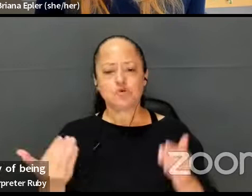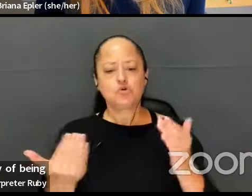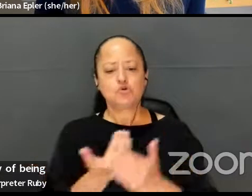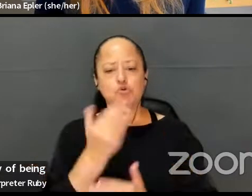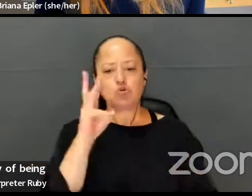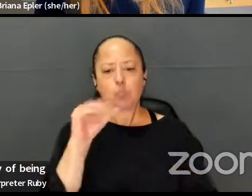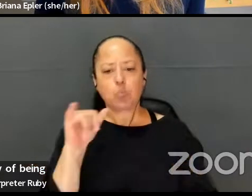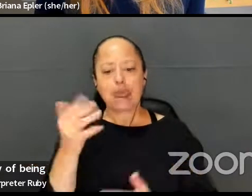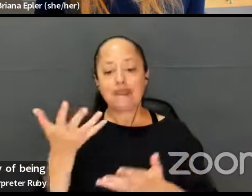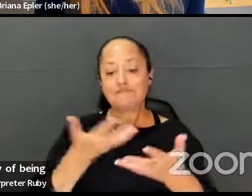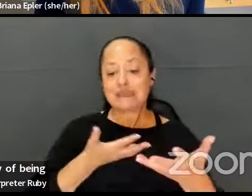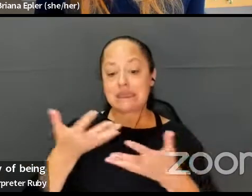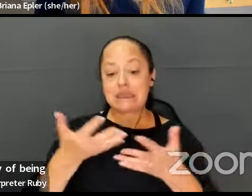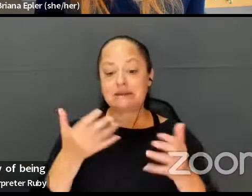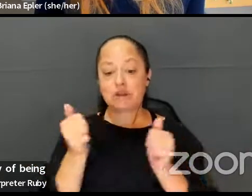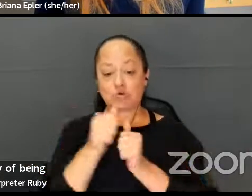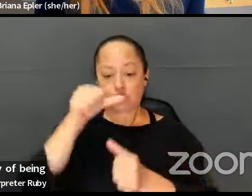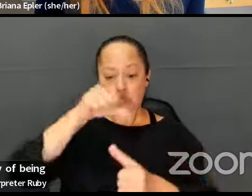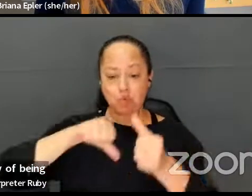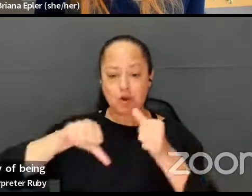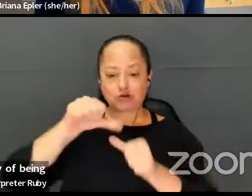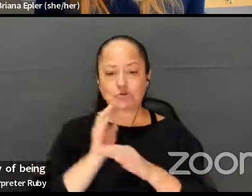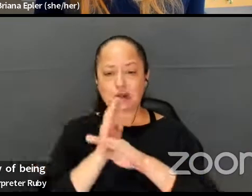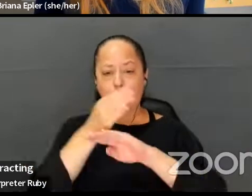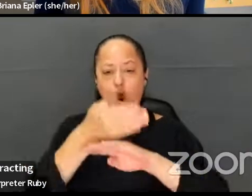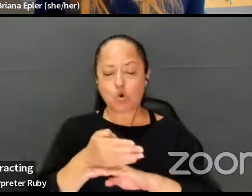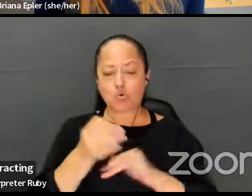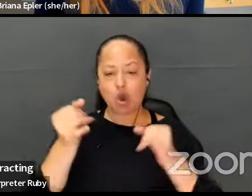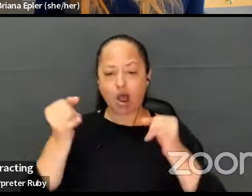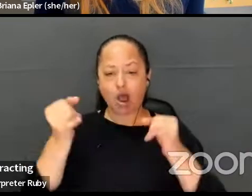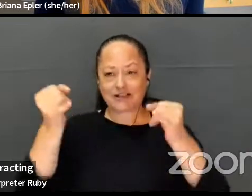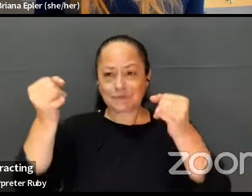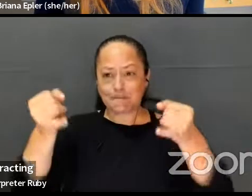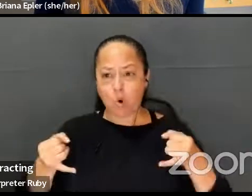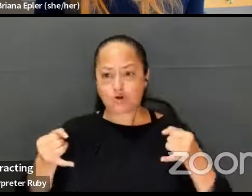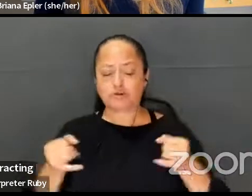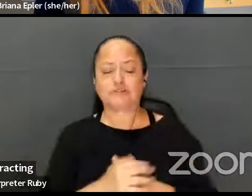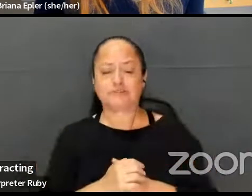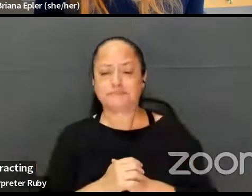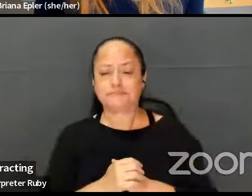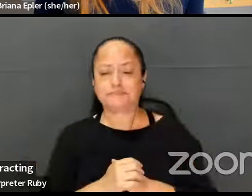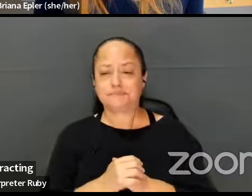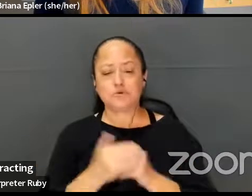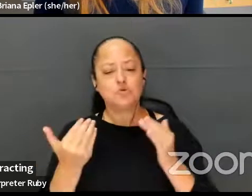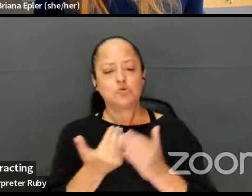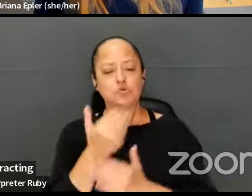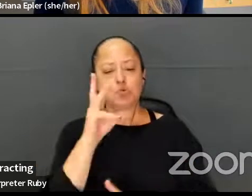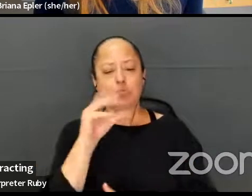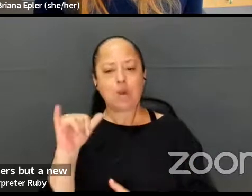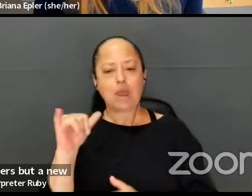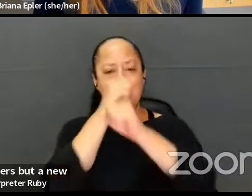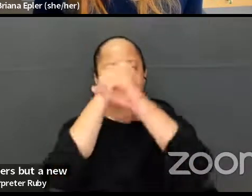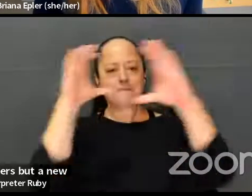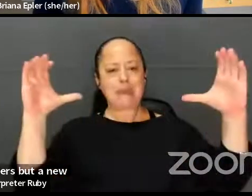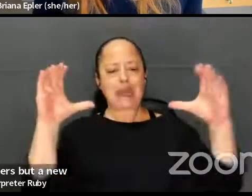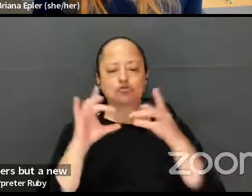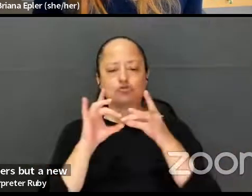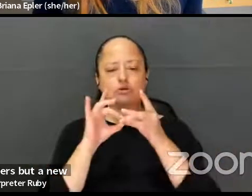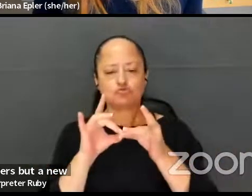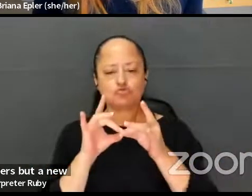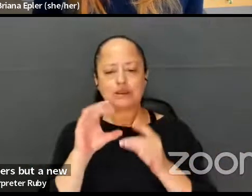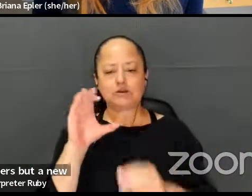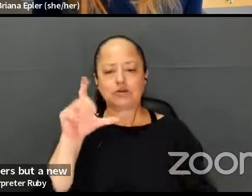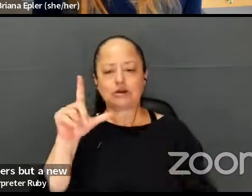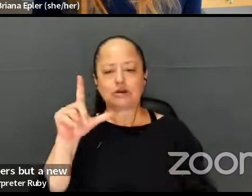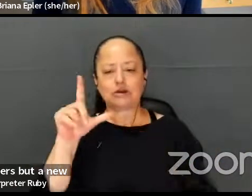interacting with one another across borders, but a new way of imagining our relationship to the planet